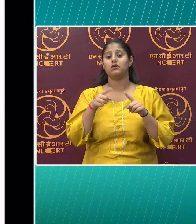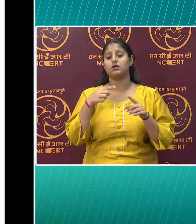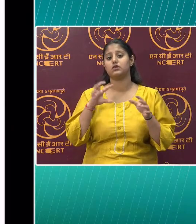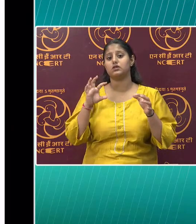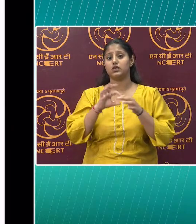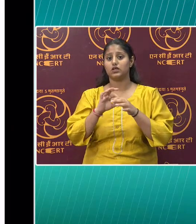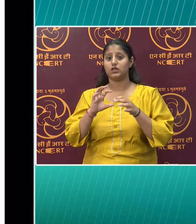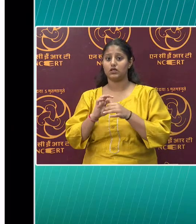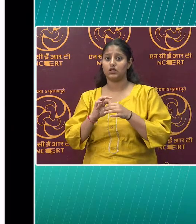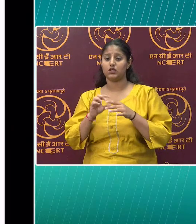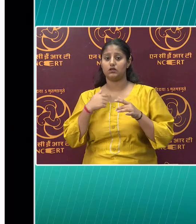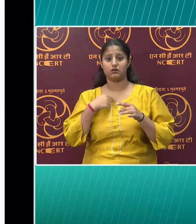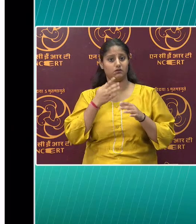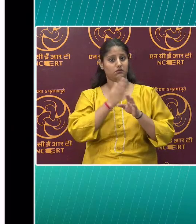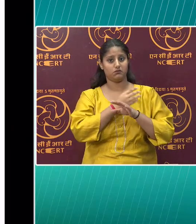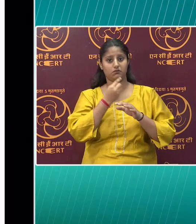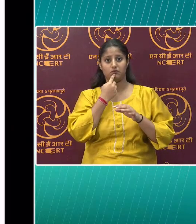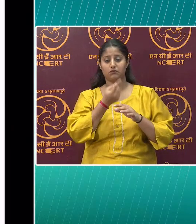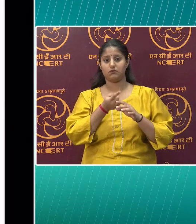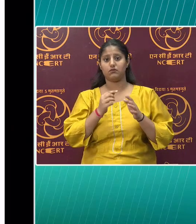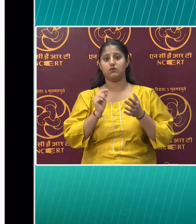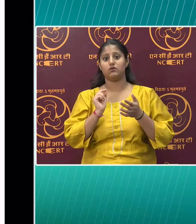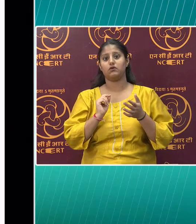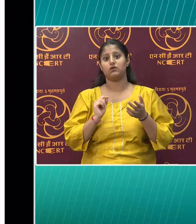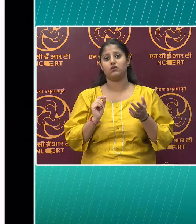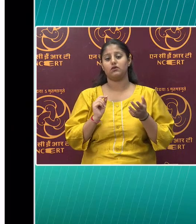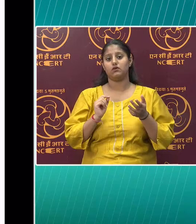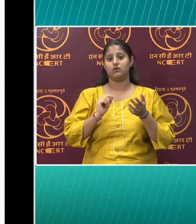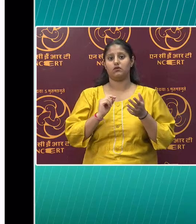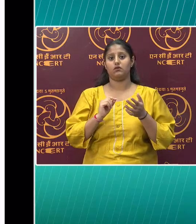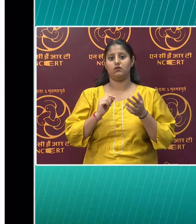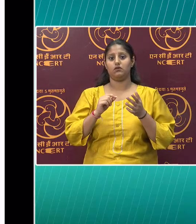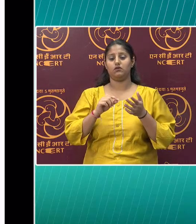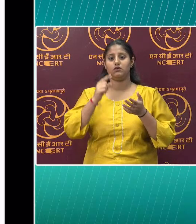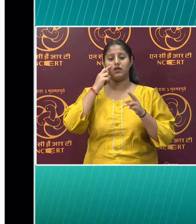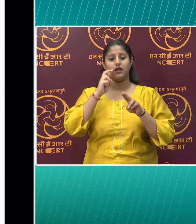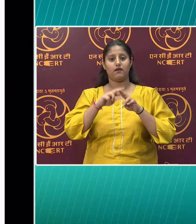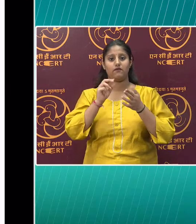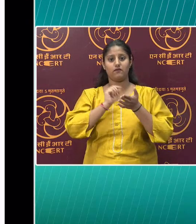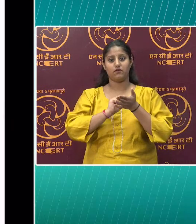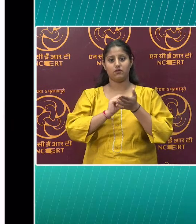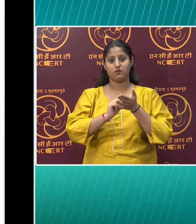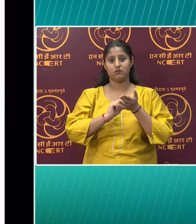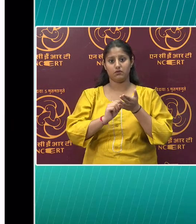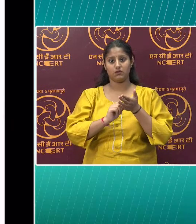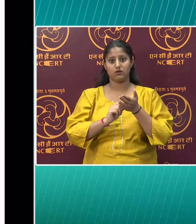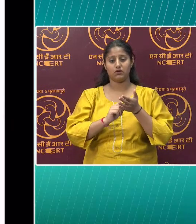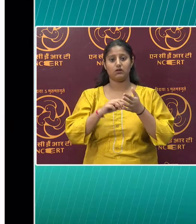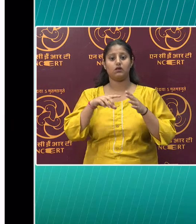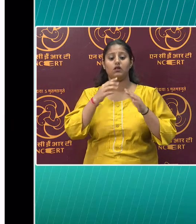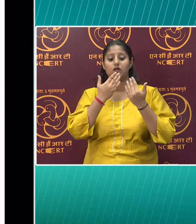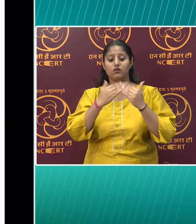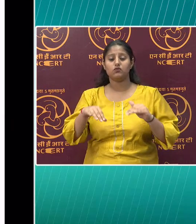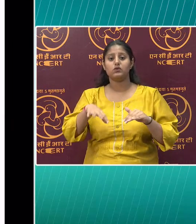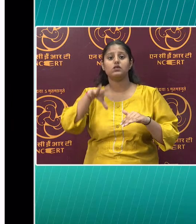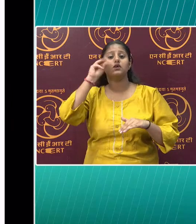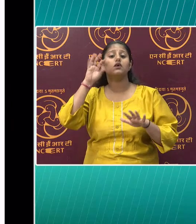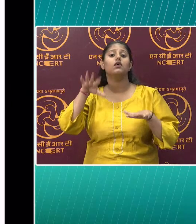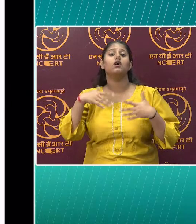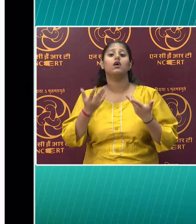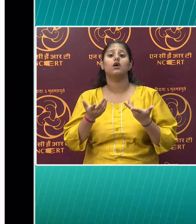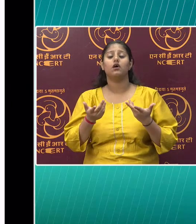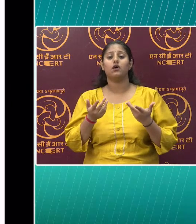to what I mentioned earlier, that when we say about these domains of learning, like